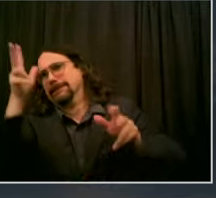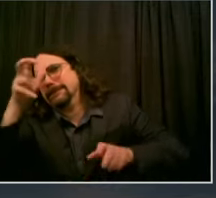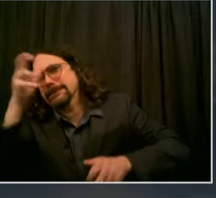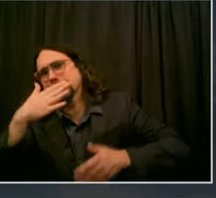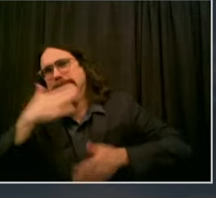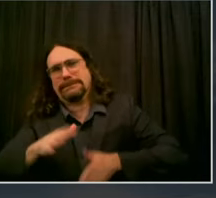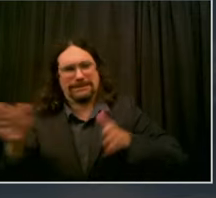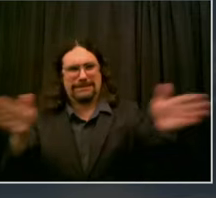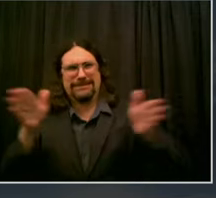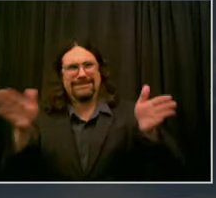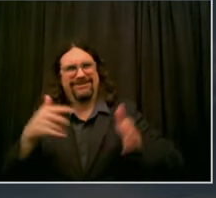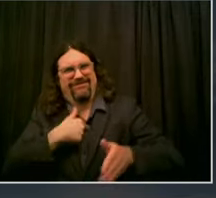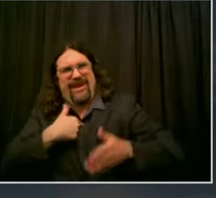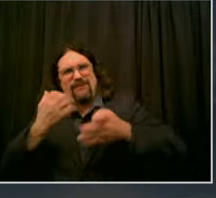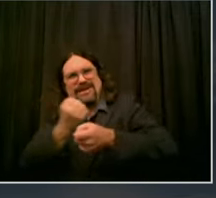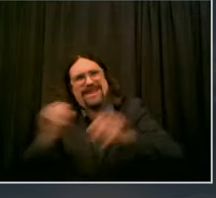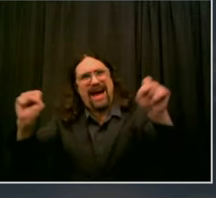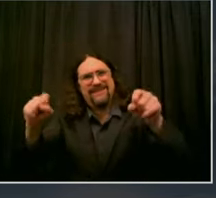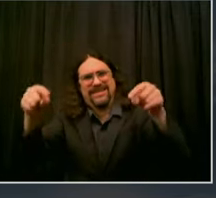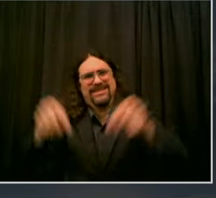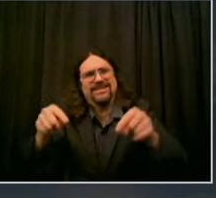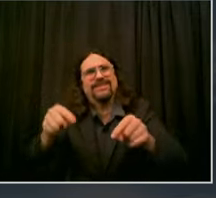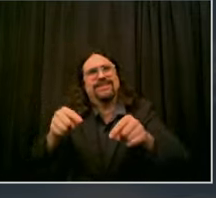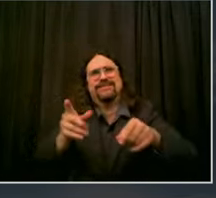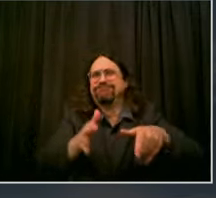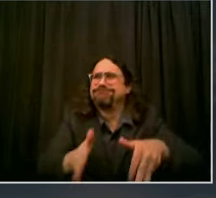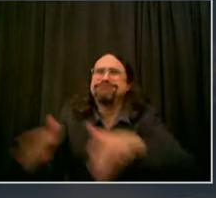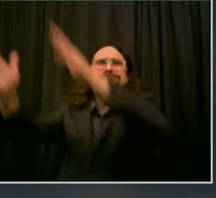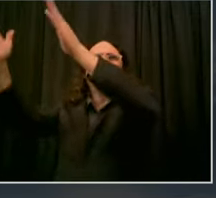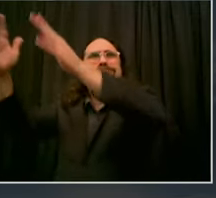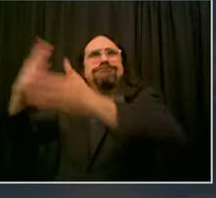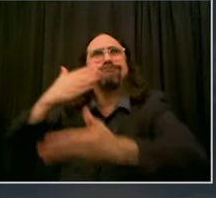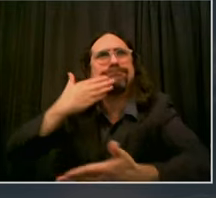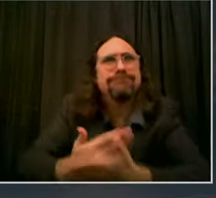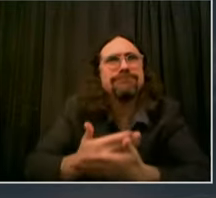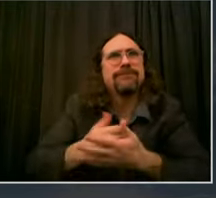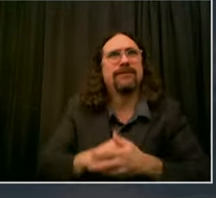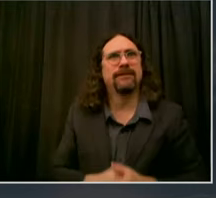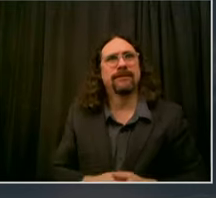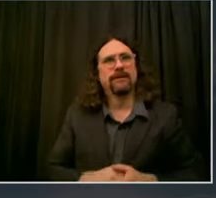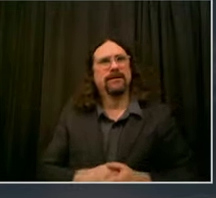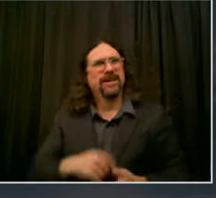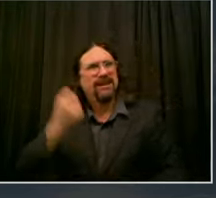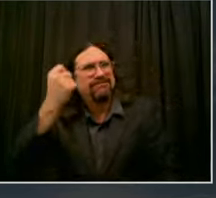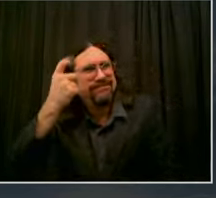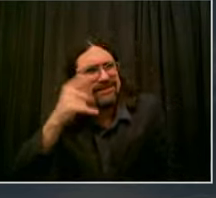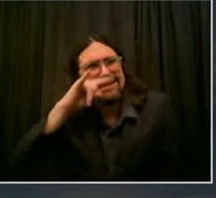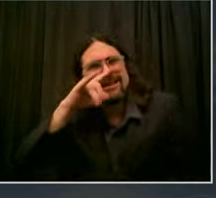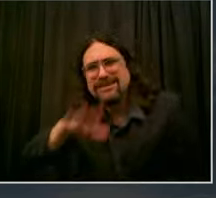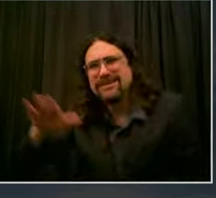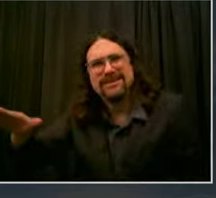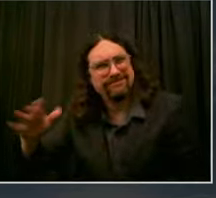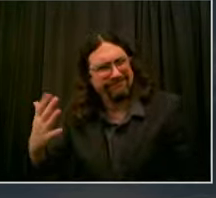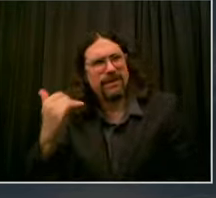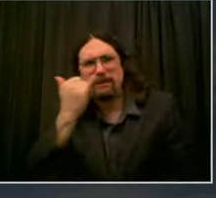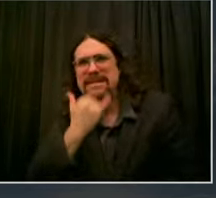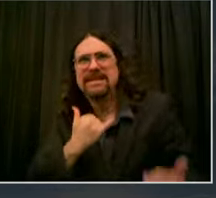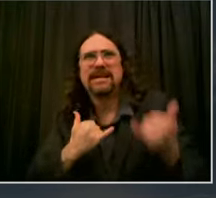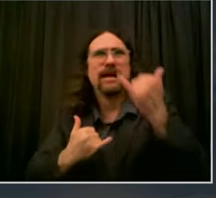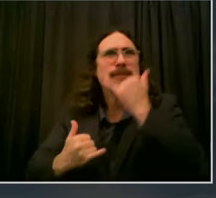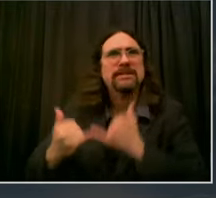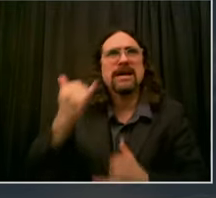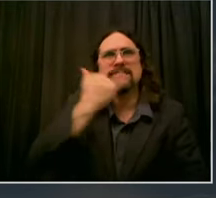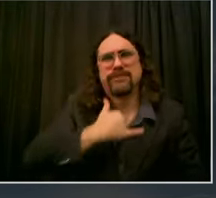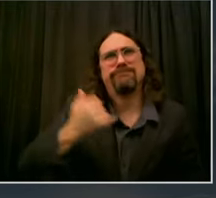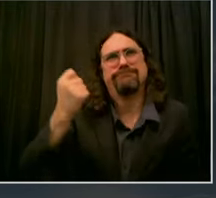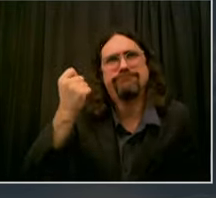from troubled relationships because we're already responding to those apartments. We're already going to the schools or taking missing persons